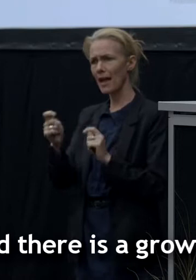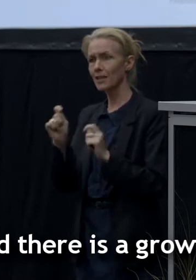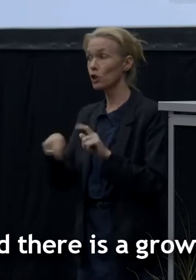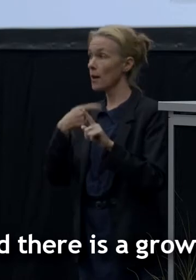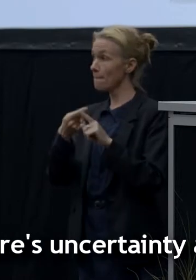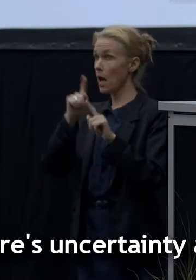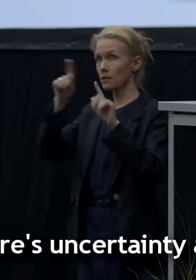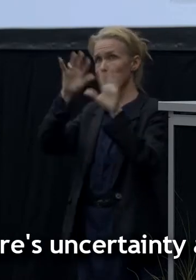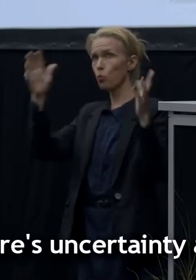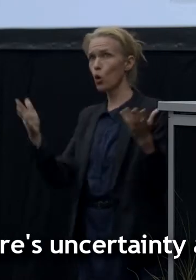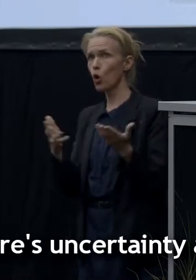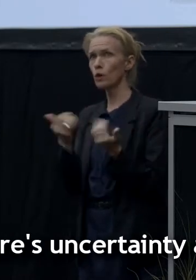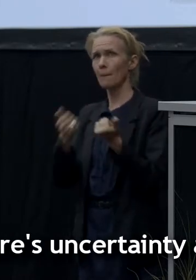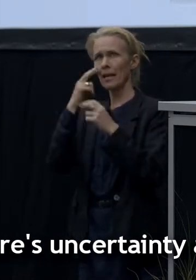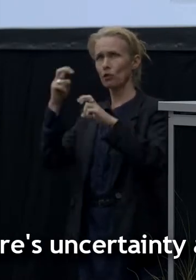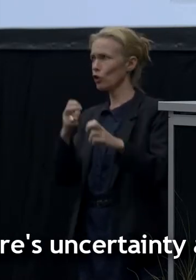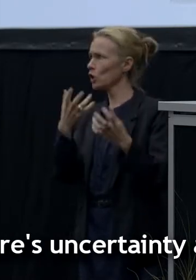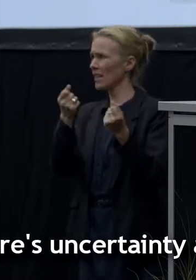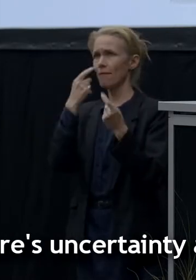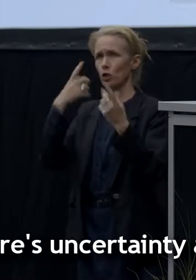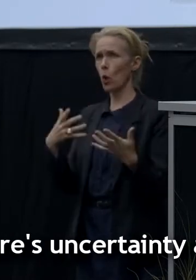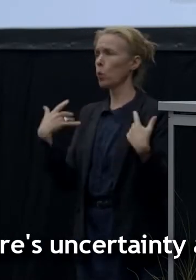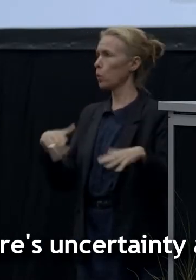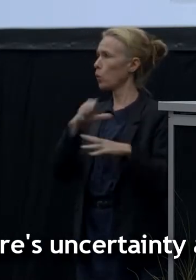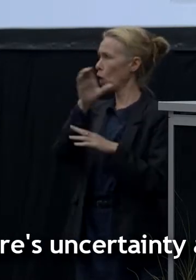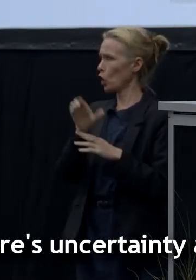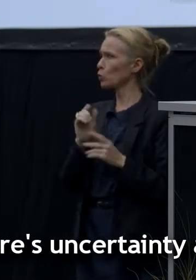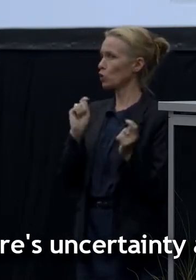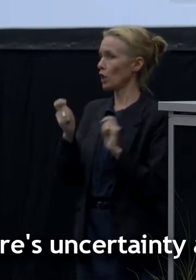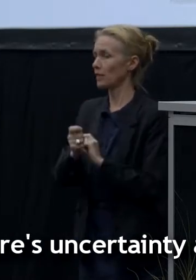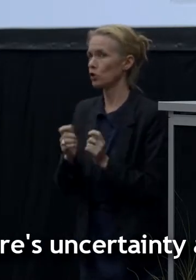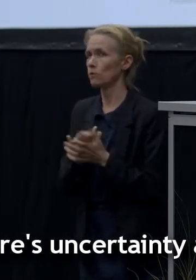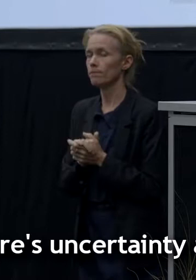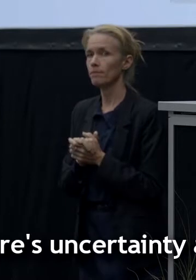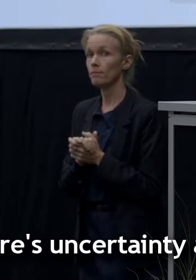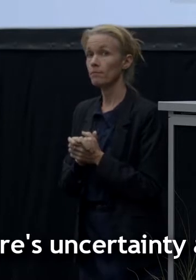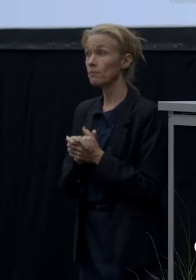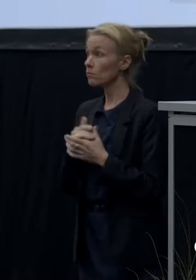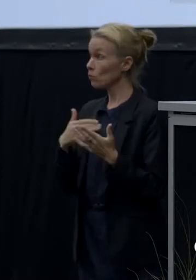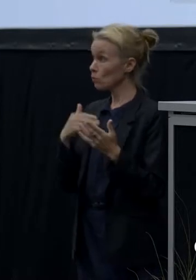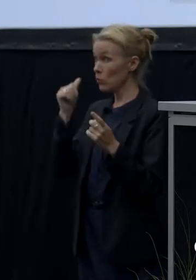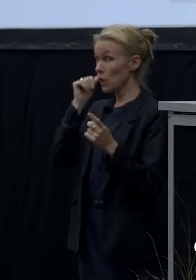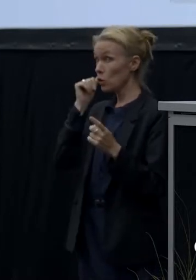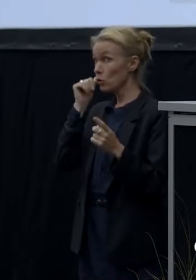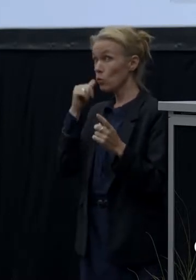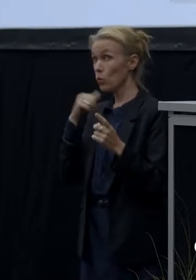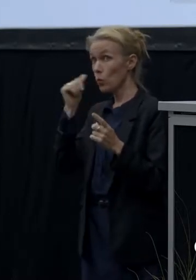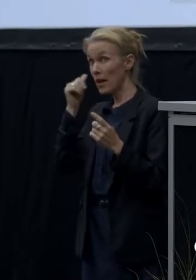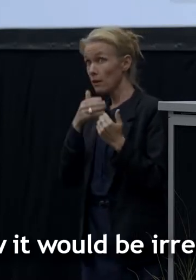internationally. We know there's uncertainty about how significant the resulting challenges will be or when they will